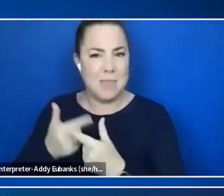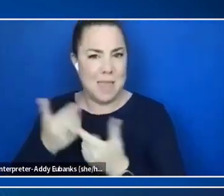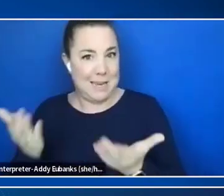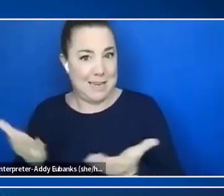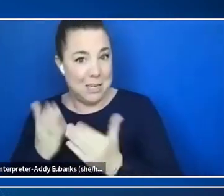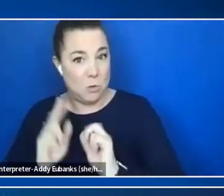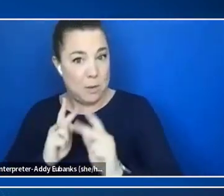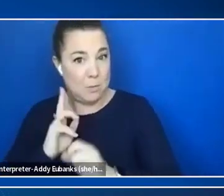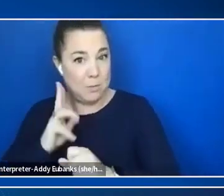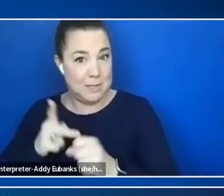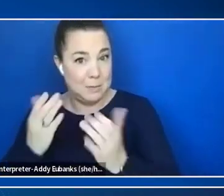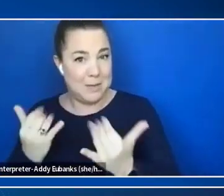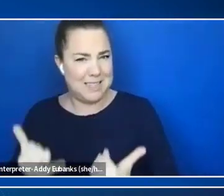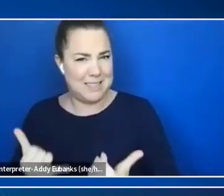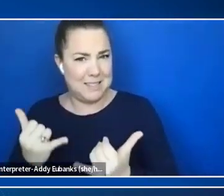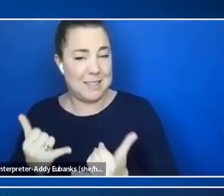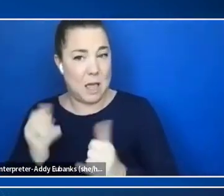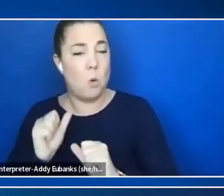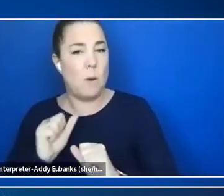So,